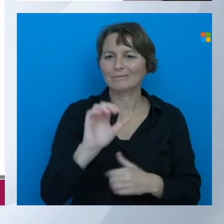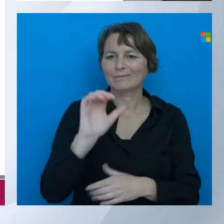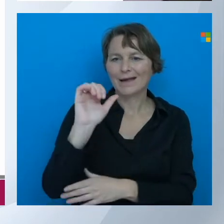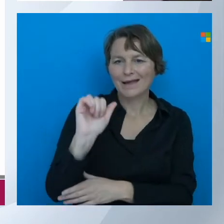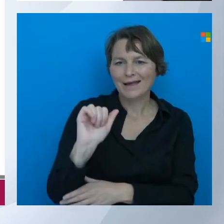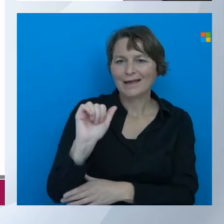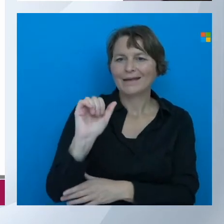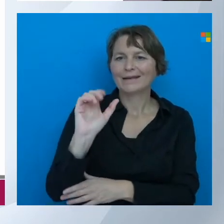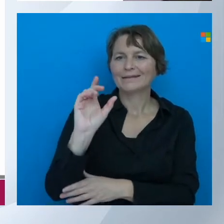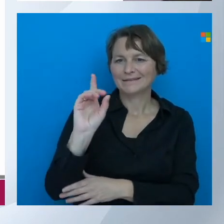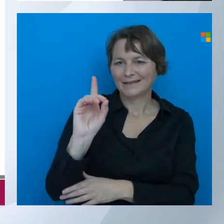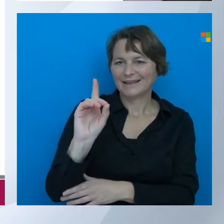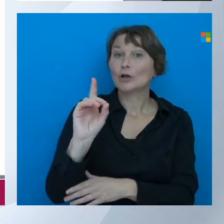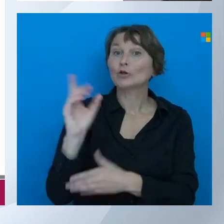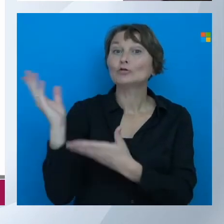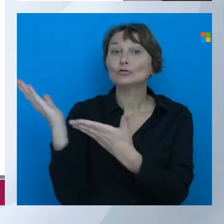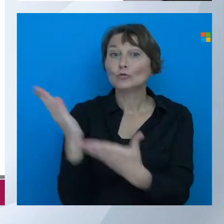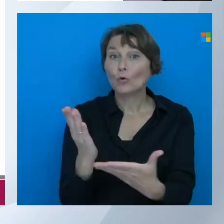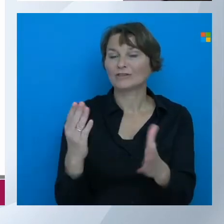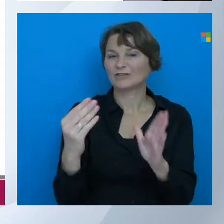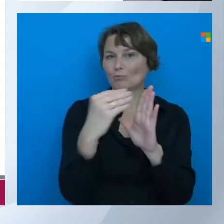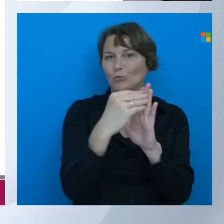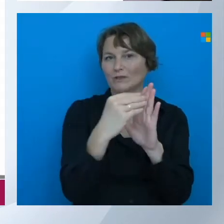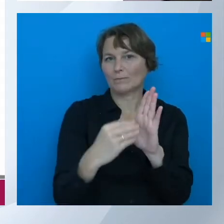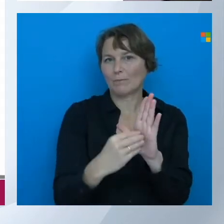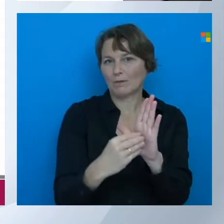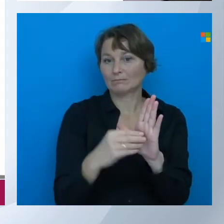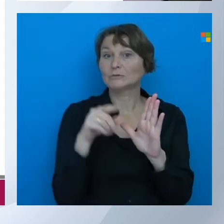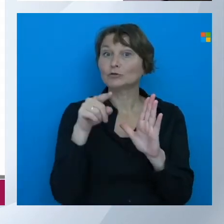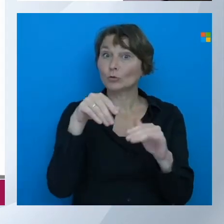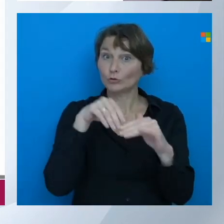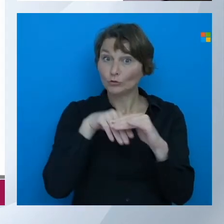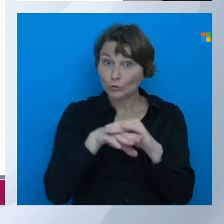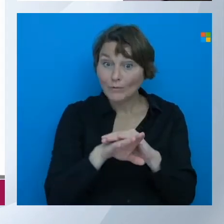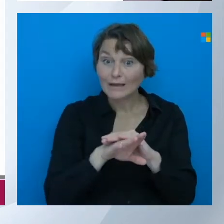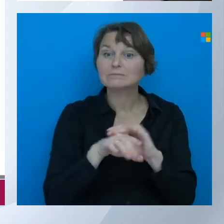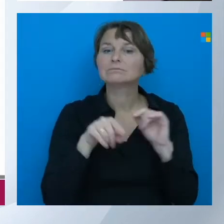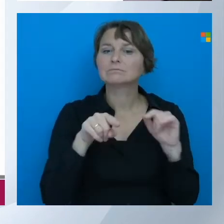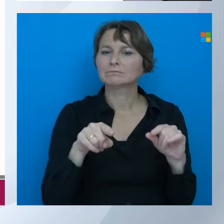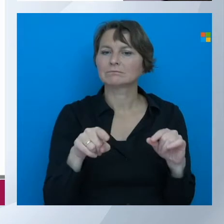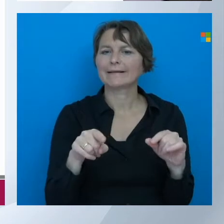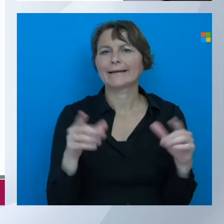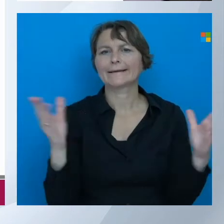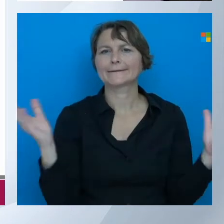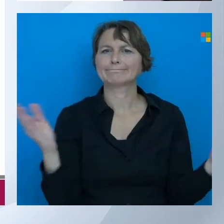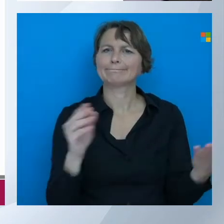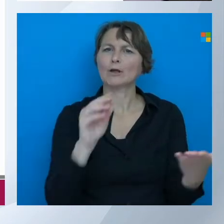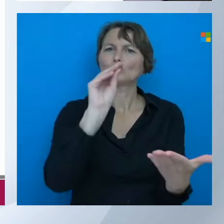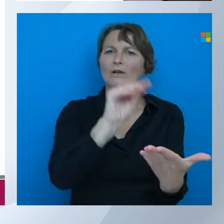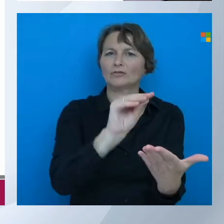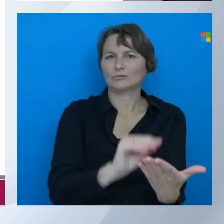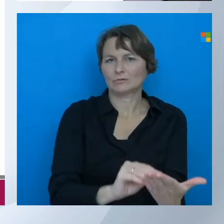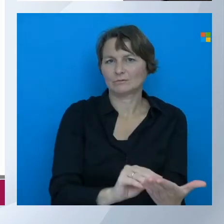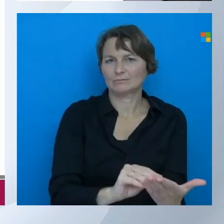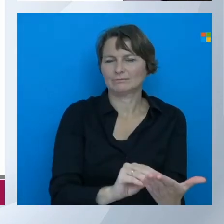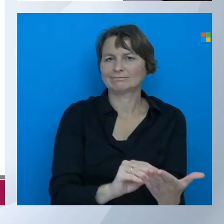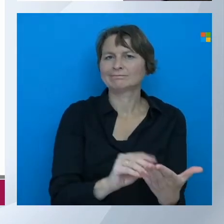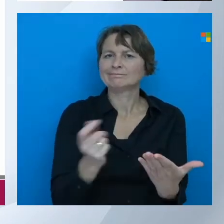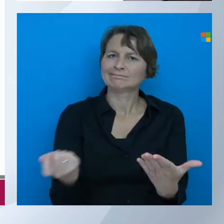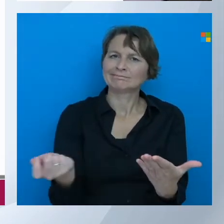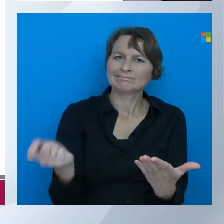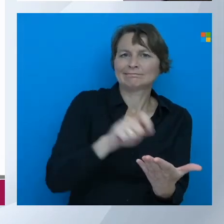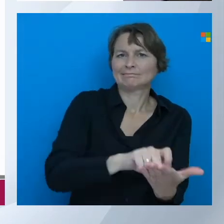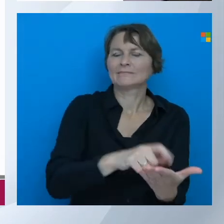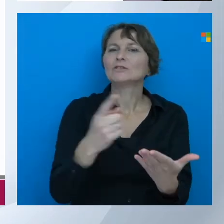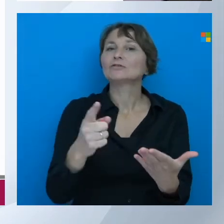basically an app registration within your Azure AD that allows you to connect in a